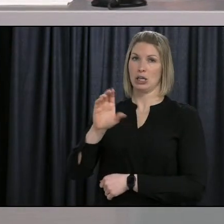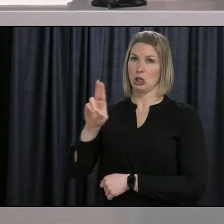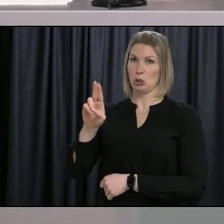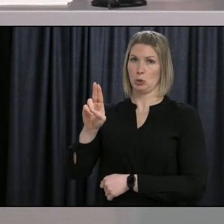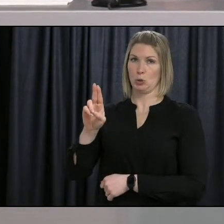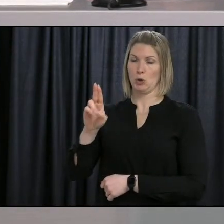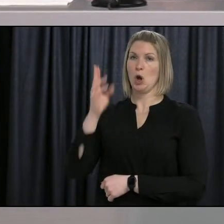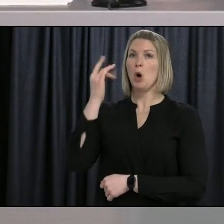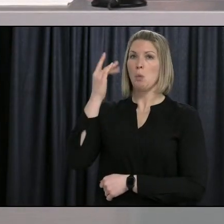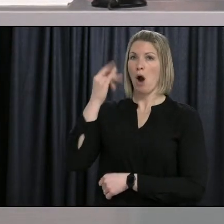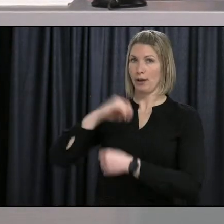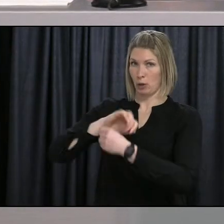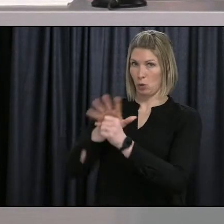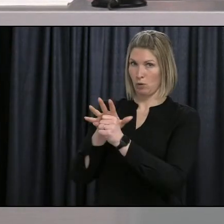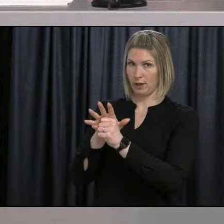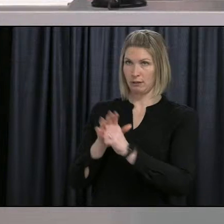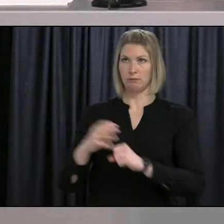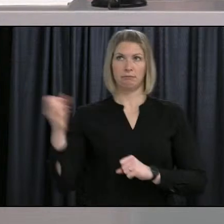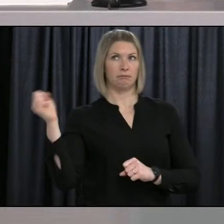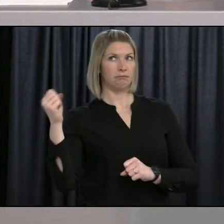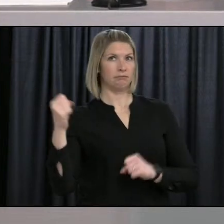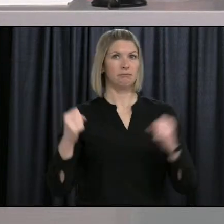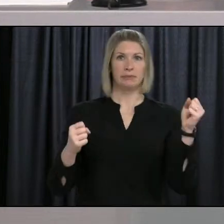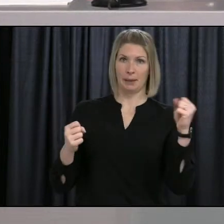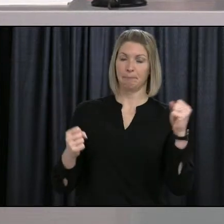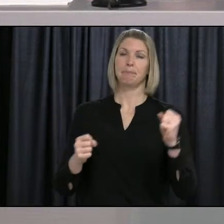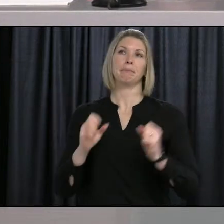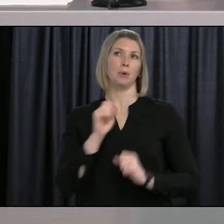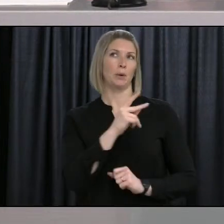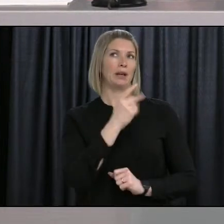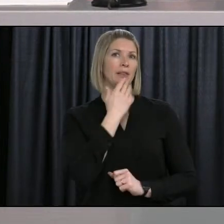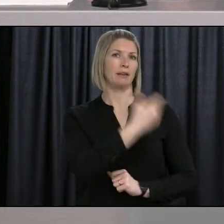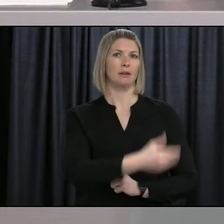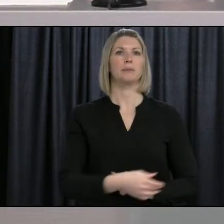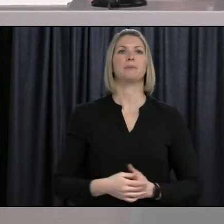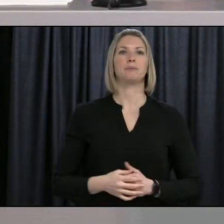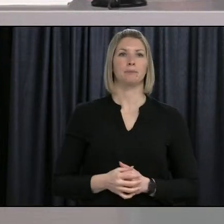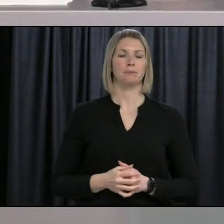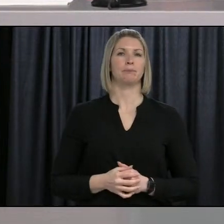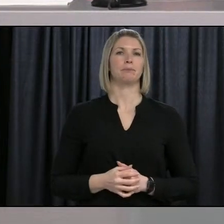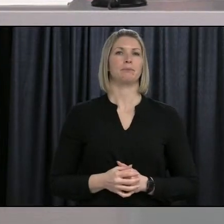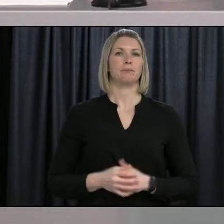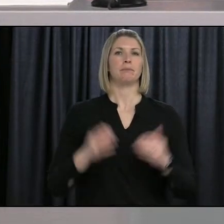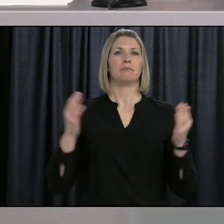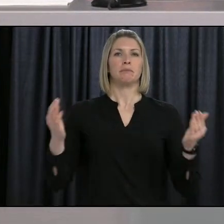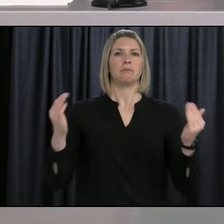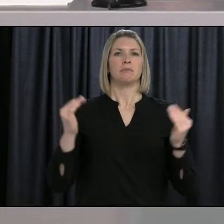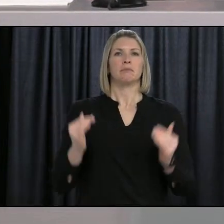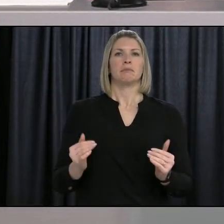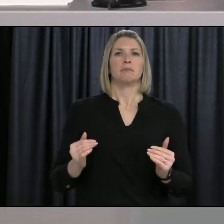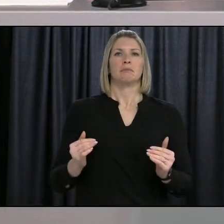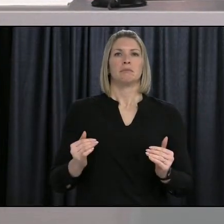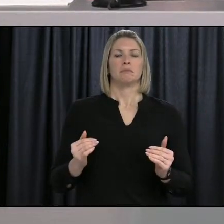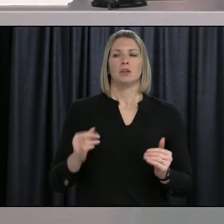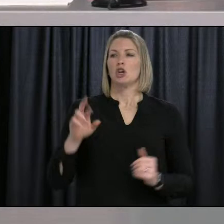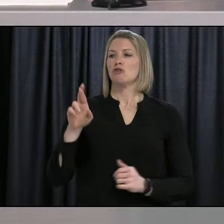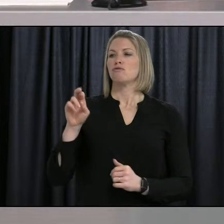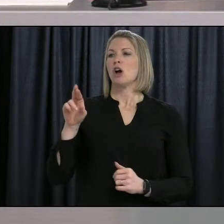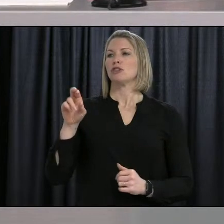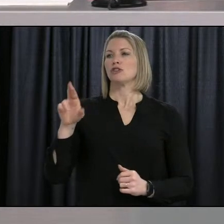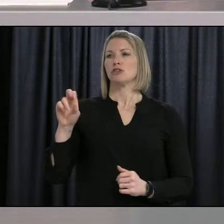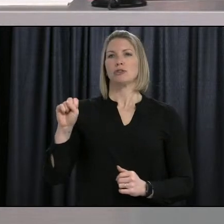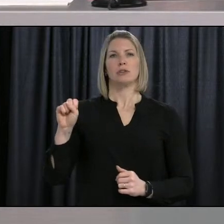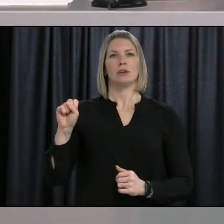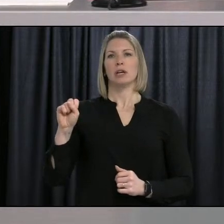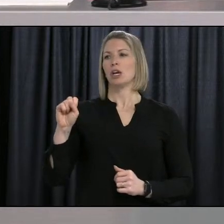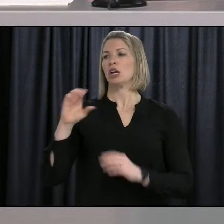Due to COVID-19? Yes. Okay, thank you. Jason Piercy with Rogers Communications, do you have a final